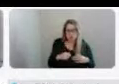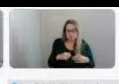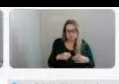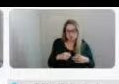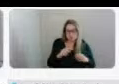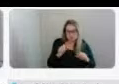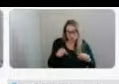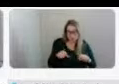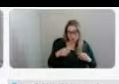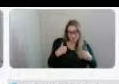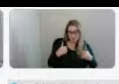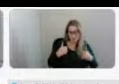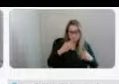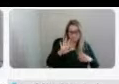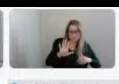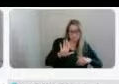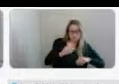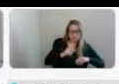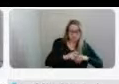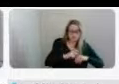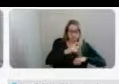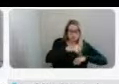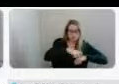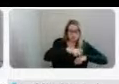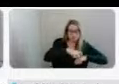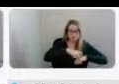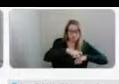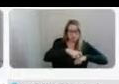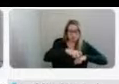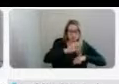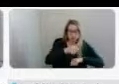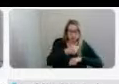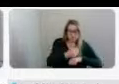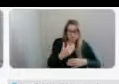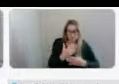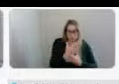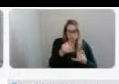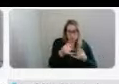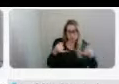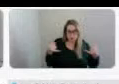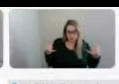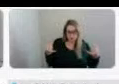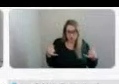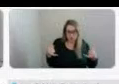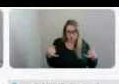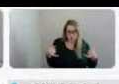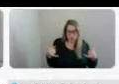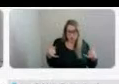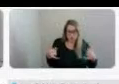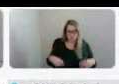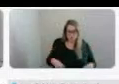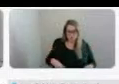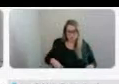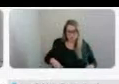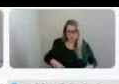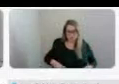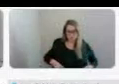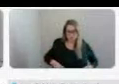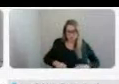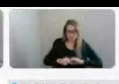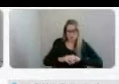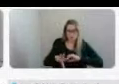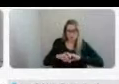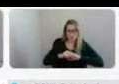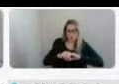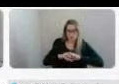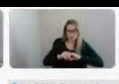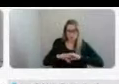they can spend their uh time redistricting and and campaigning to water down conservative